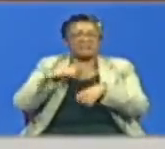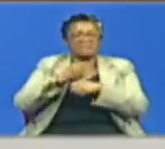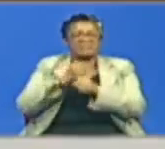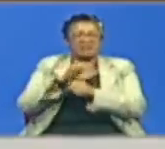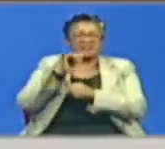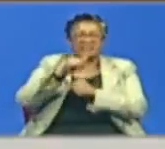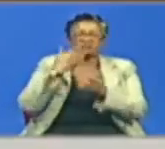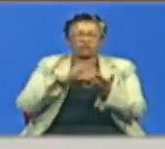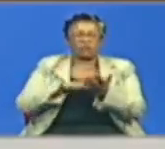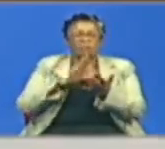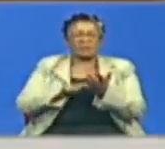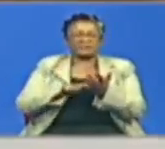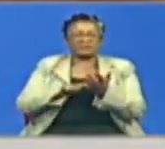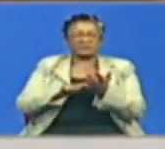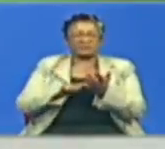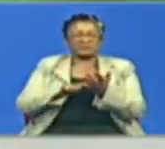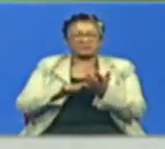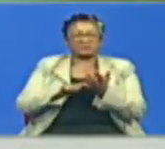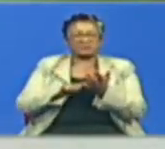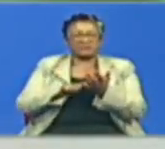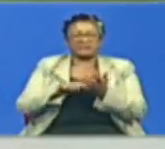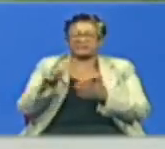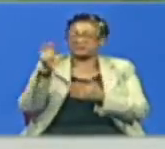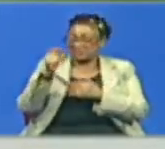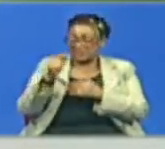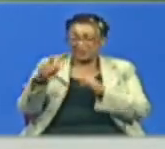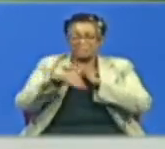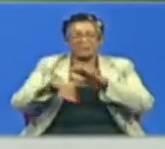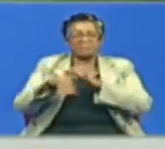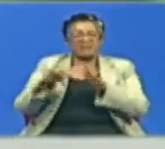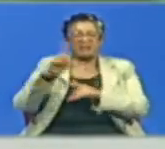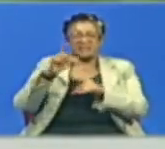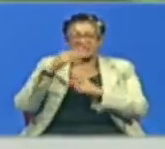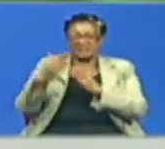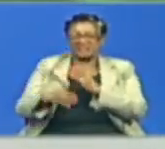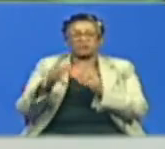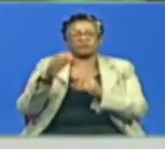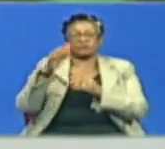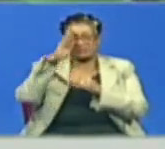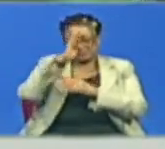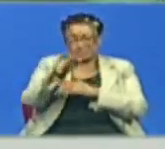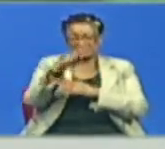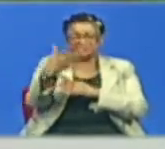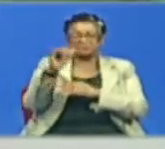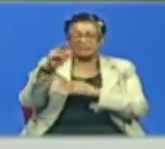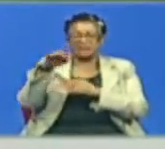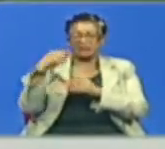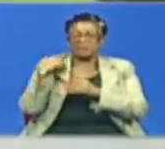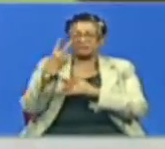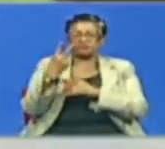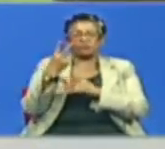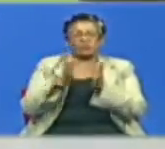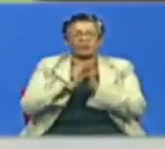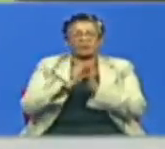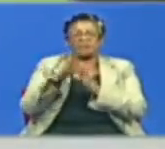he is not racist. Tanzania's Premier League ended Sunday with Yanga finishing second behind their arch rival